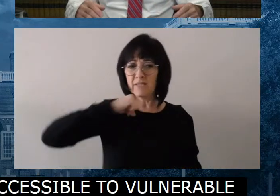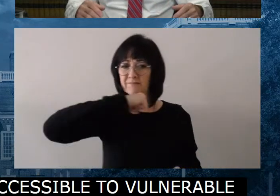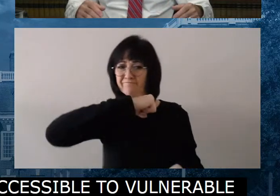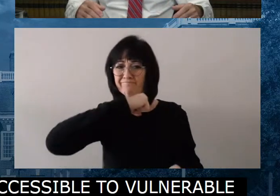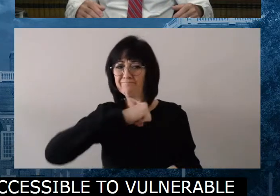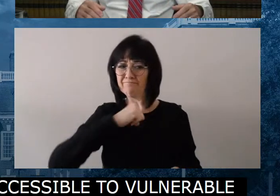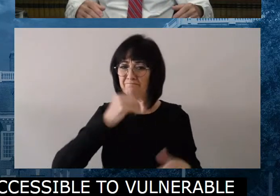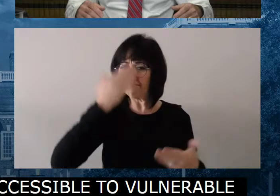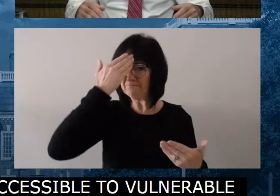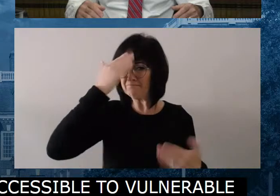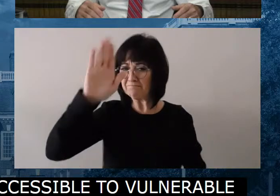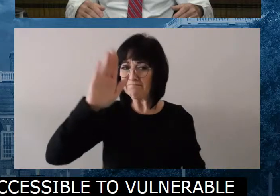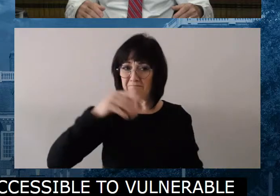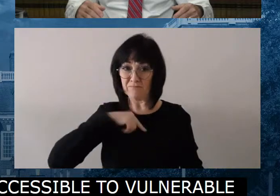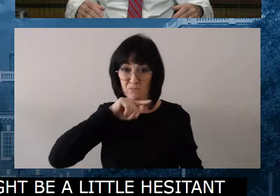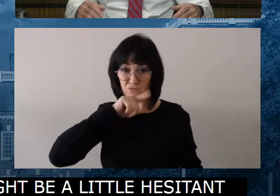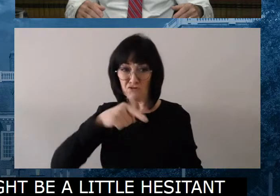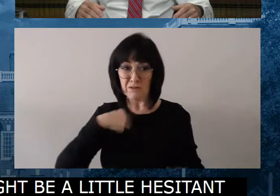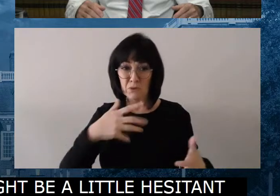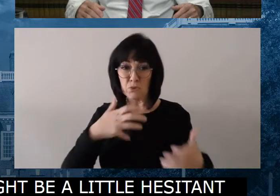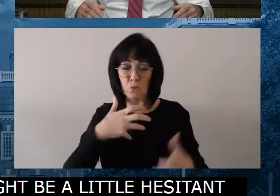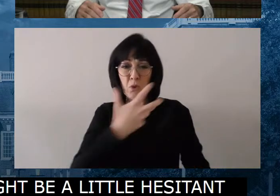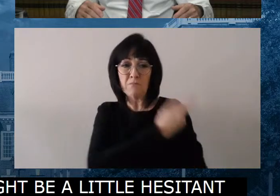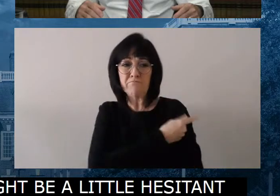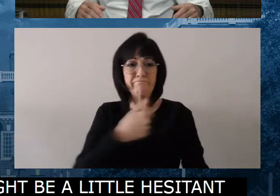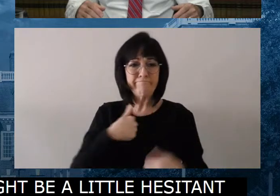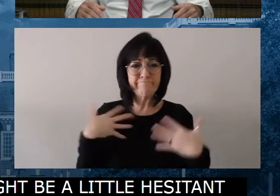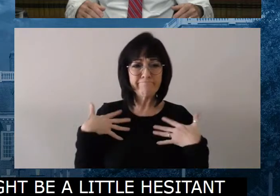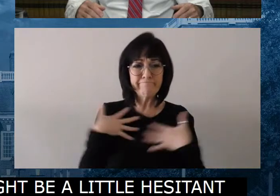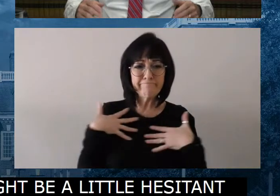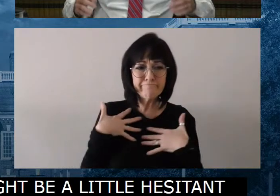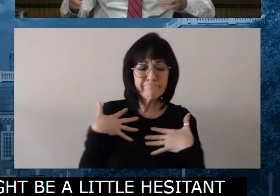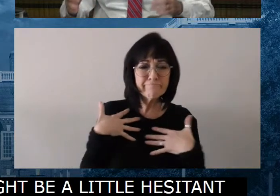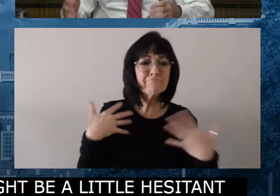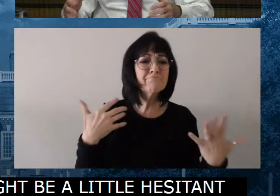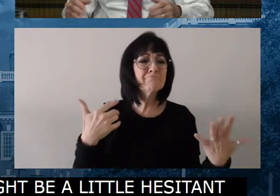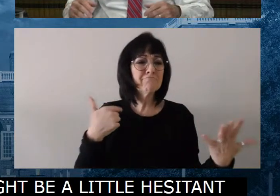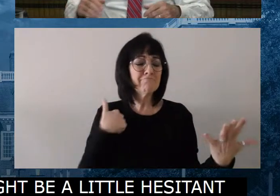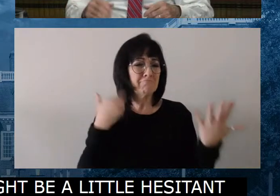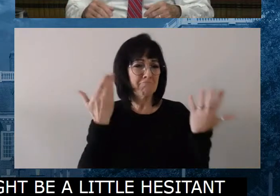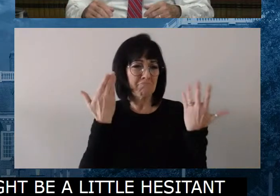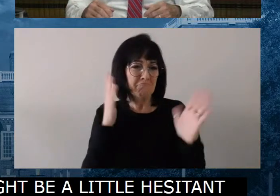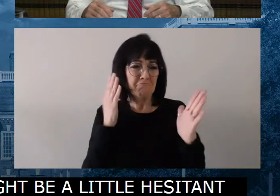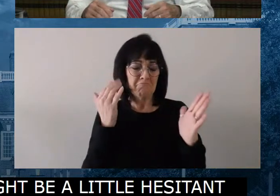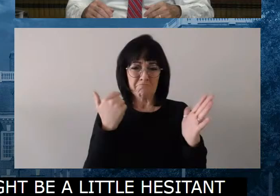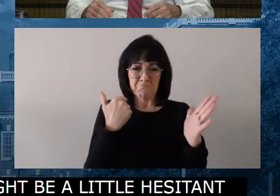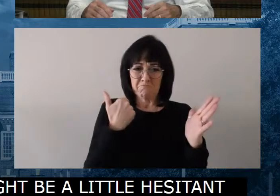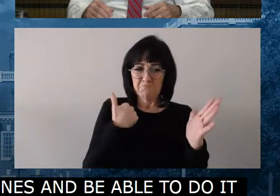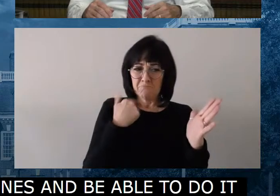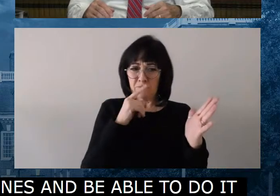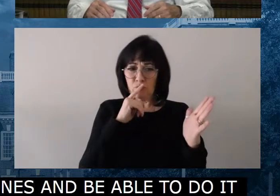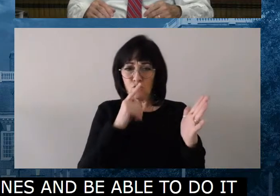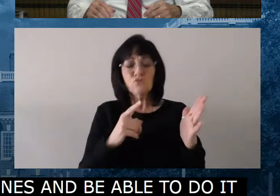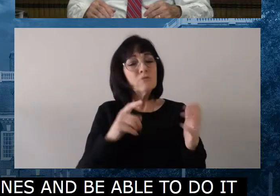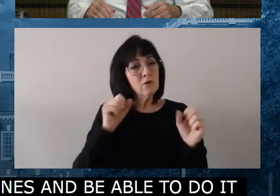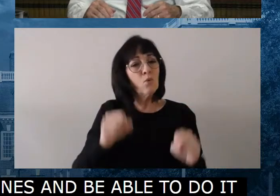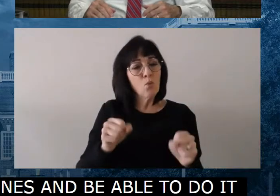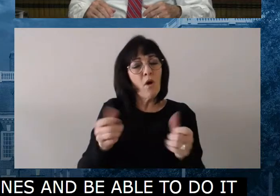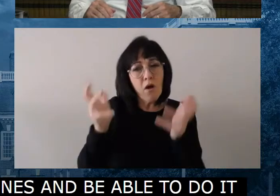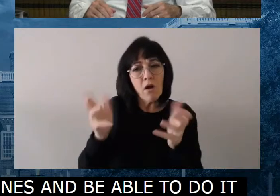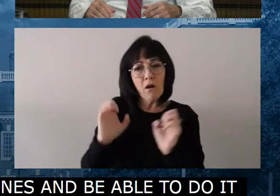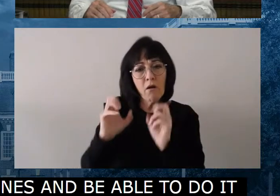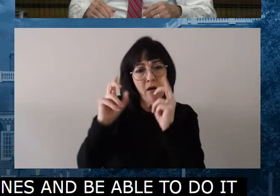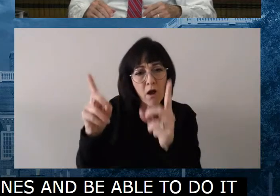it and to ring up big numbers as we do at Dover Downs, to really be true to our